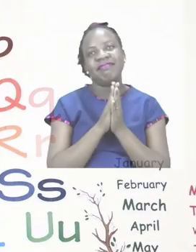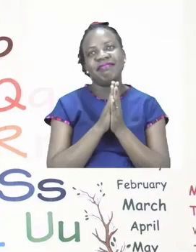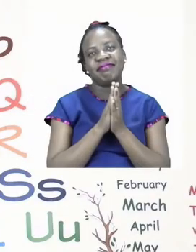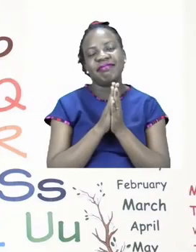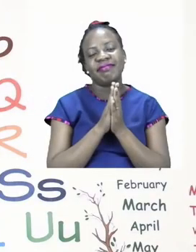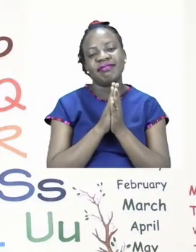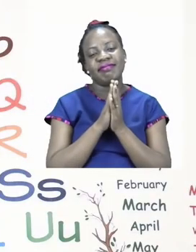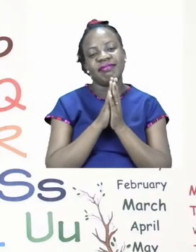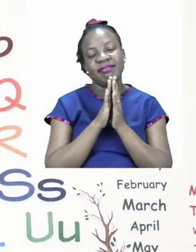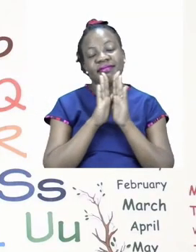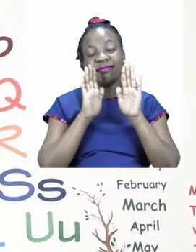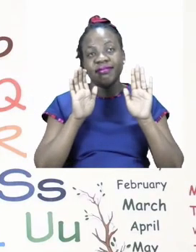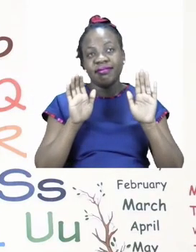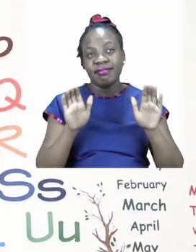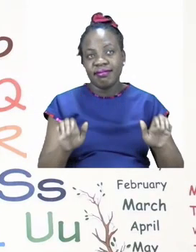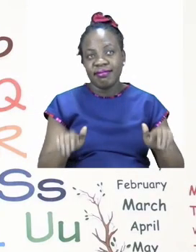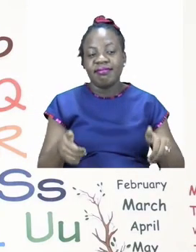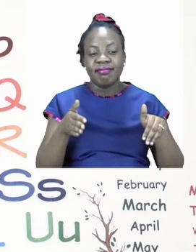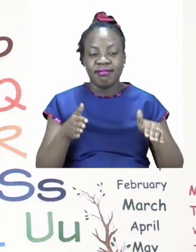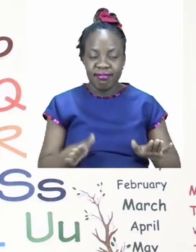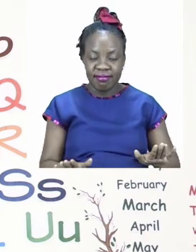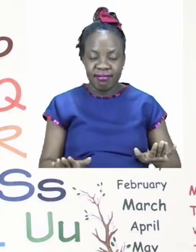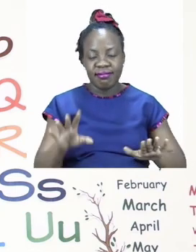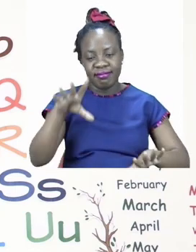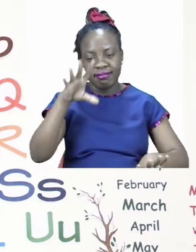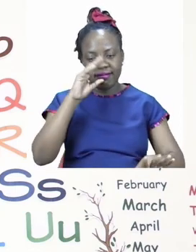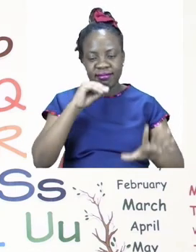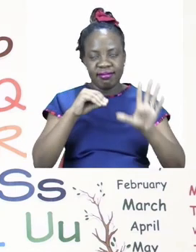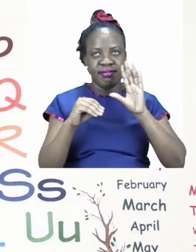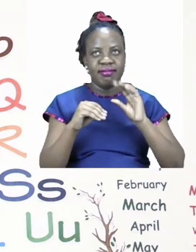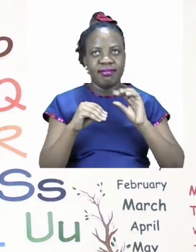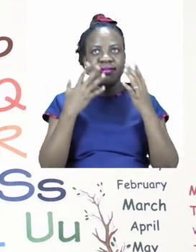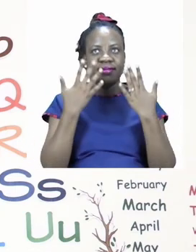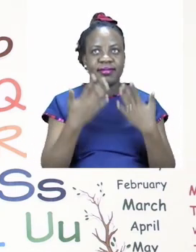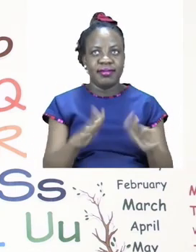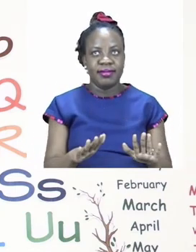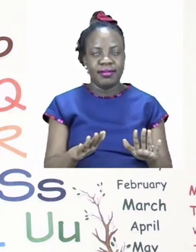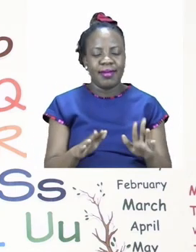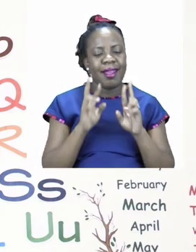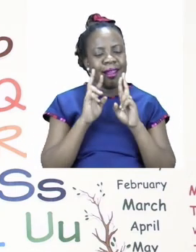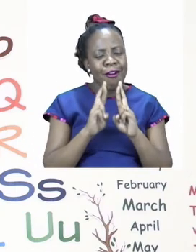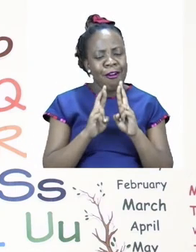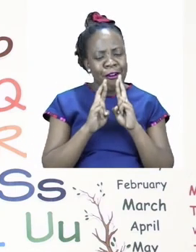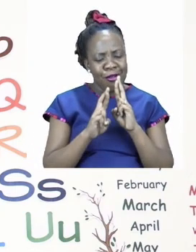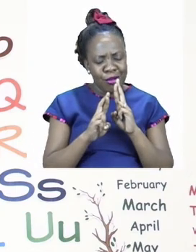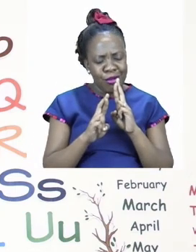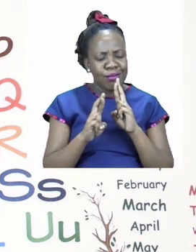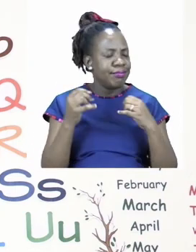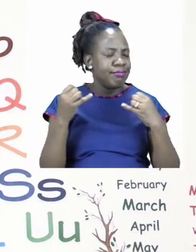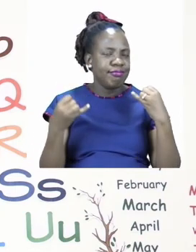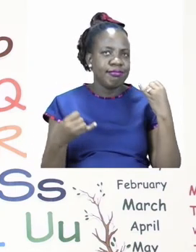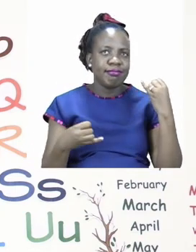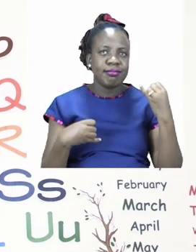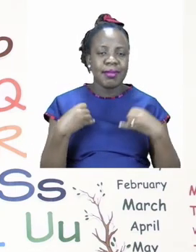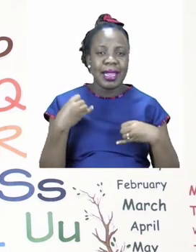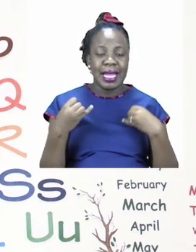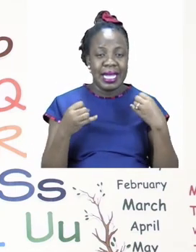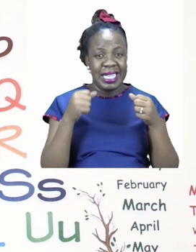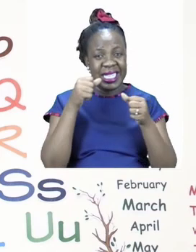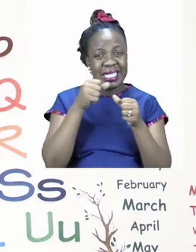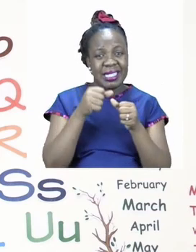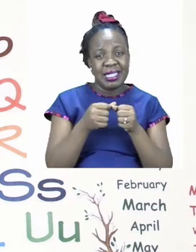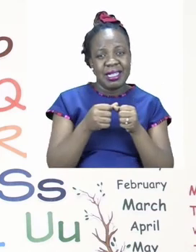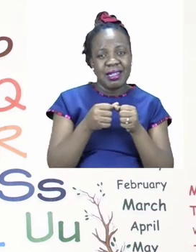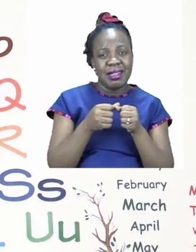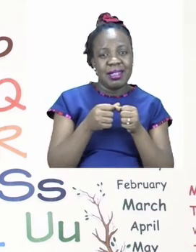Boys and girls, we have now come to the end of our lesson, but I hope you had fun. Remember, if you're not sure what to do